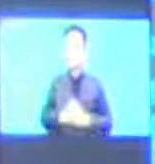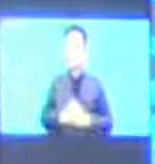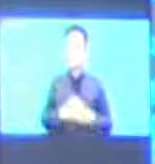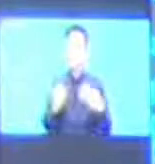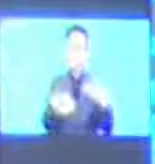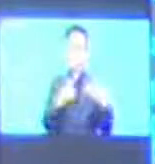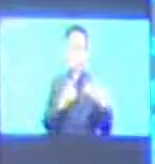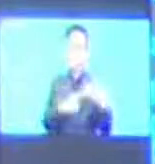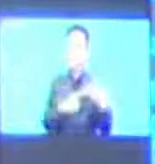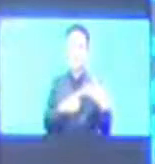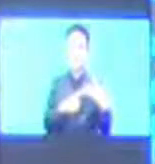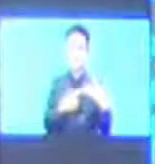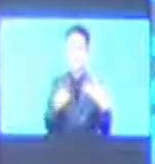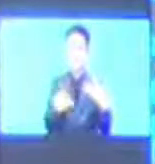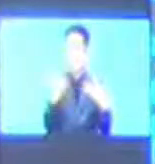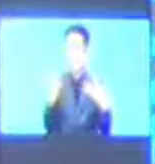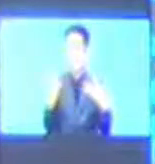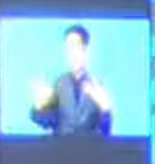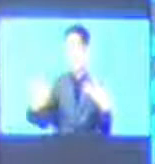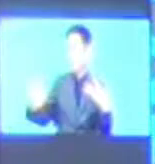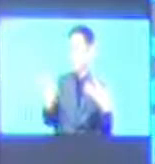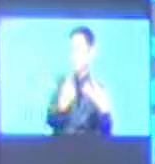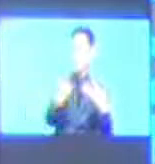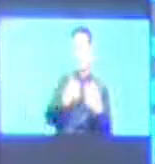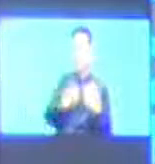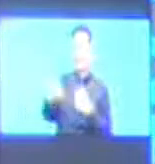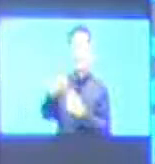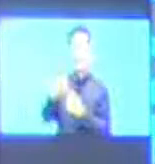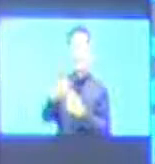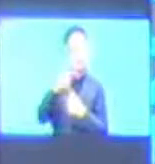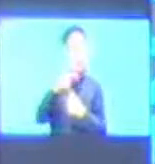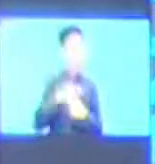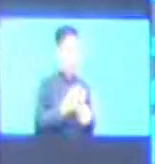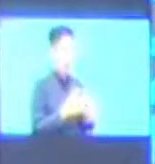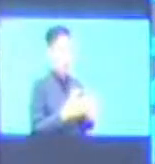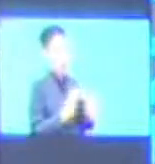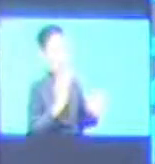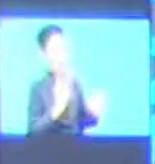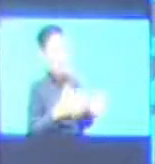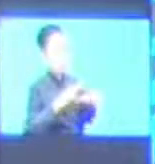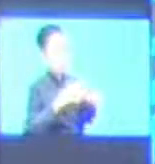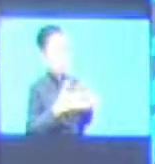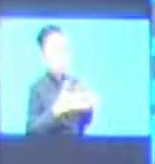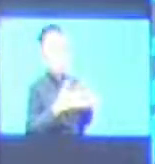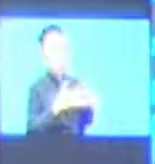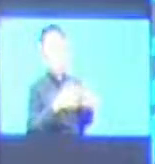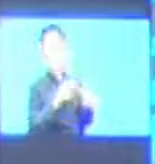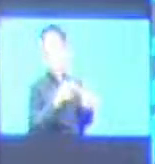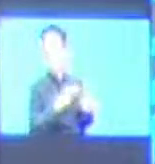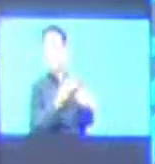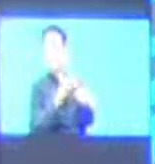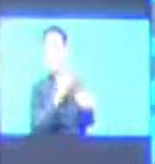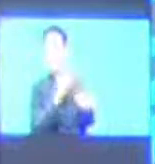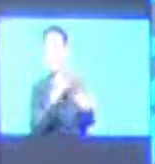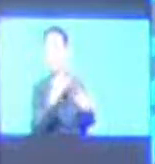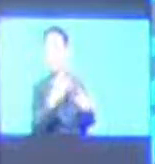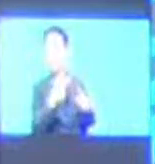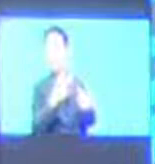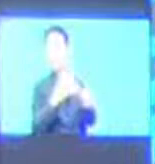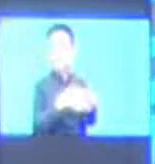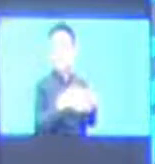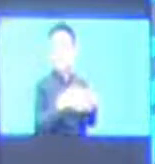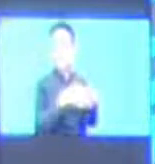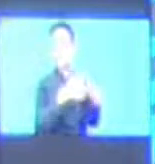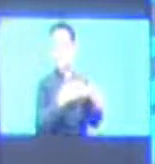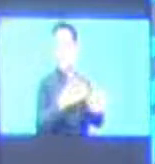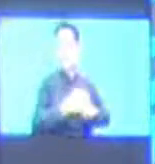the chair of the ISOC Special Interest Group on Digital Education. We've put together this workshop